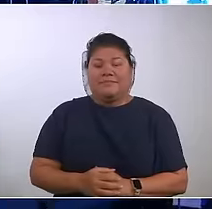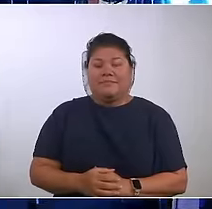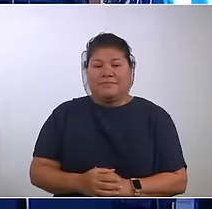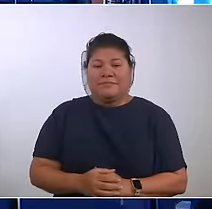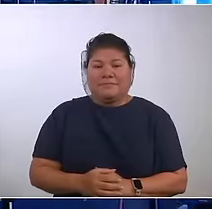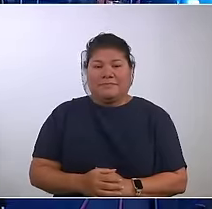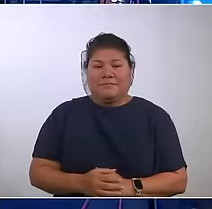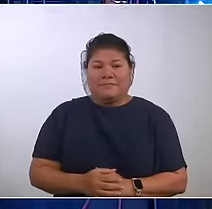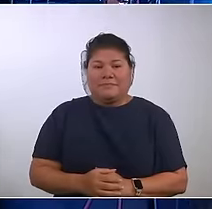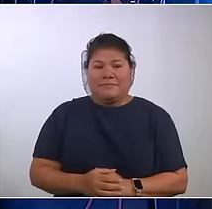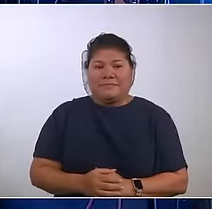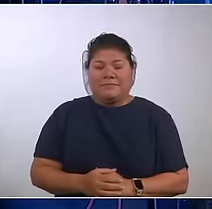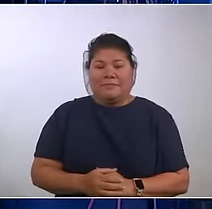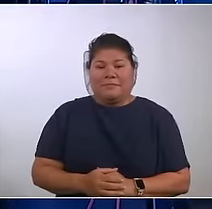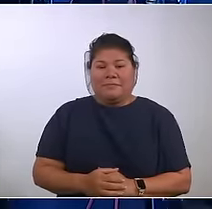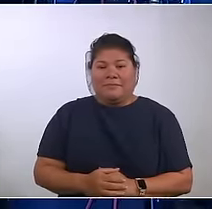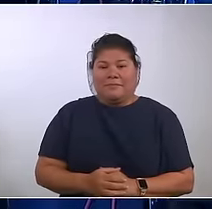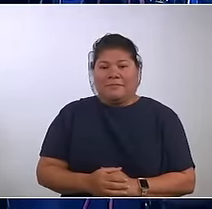it.